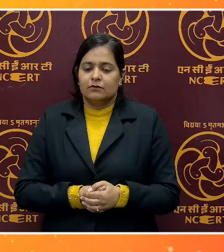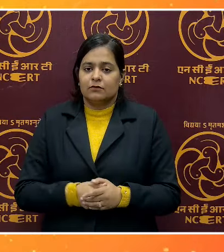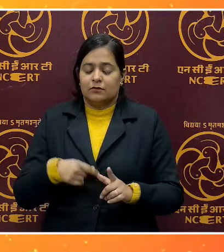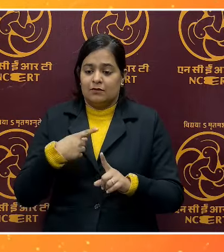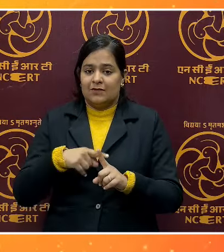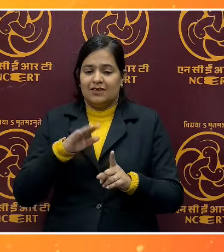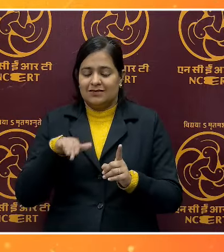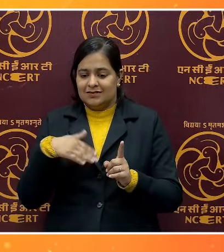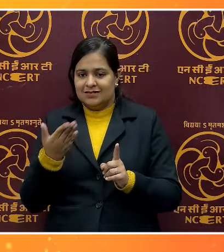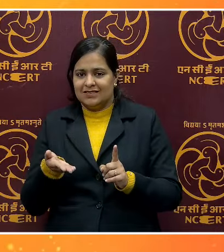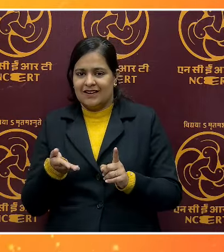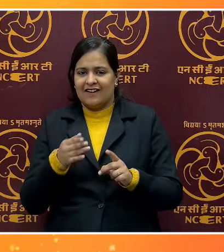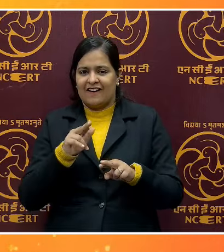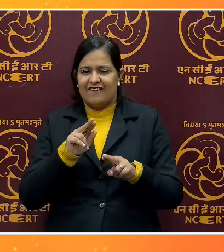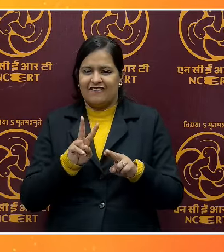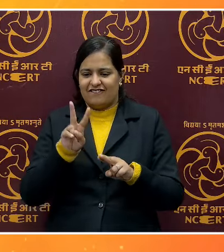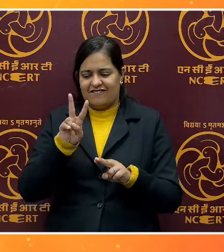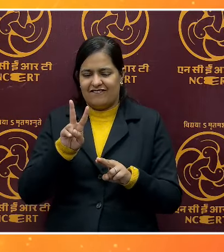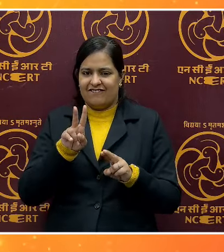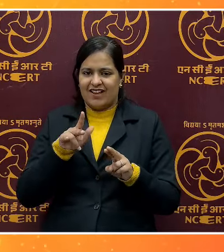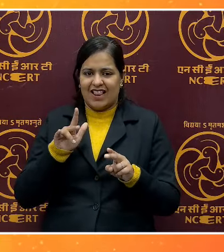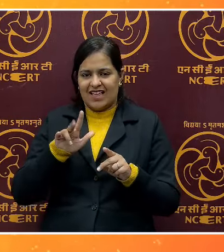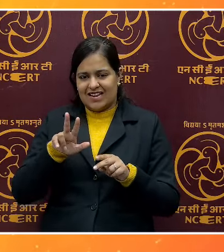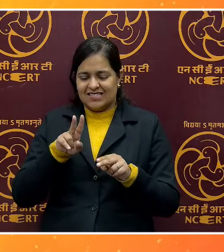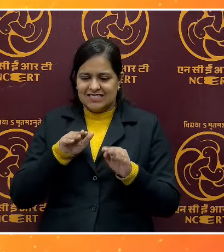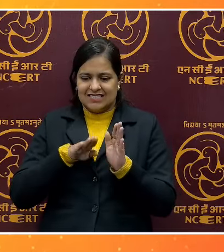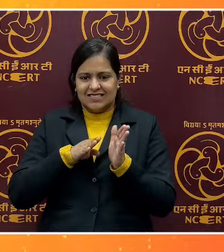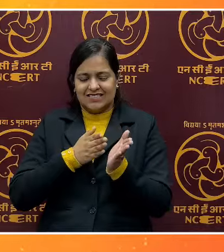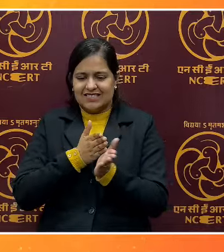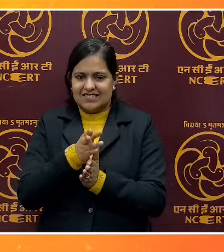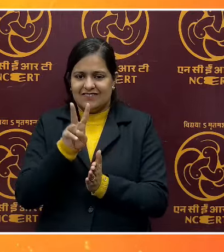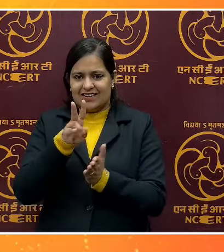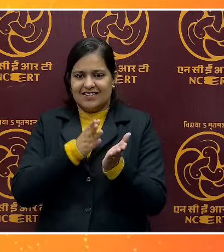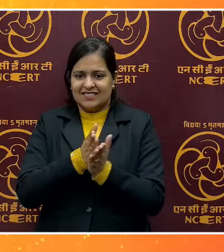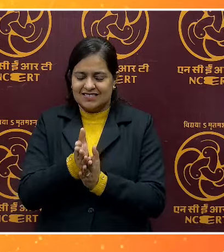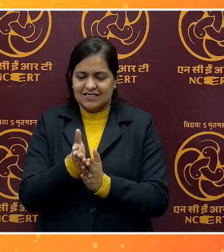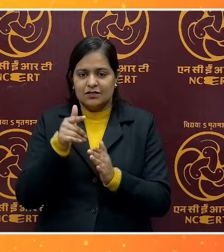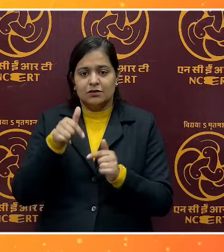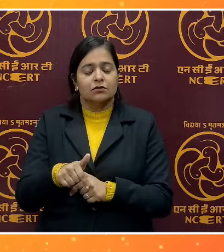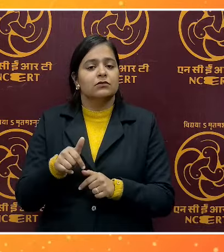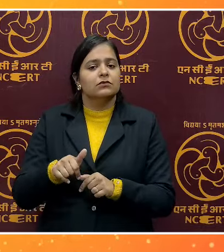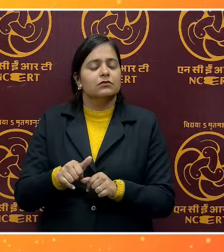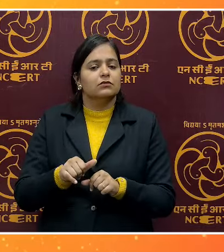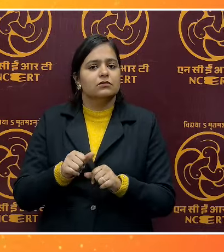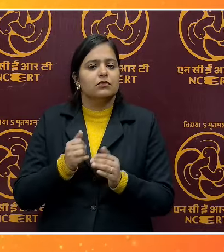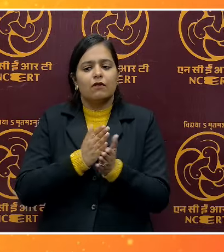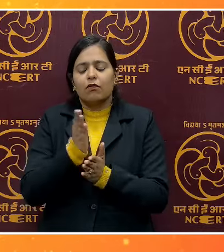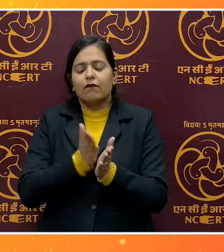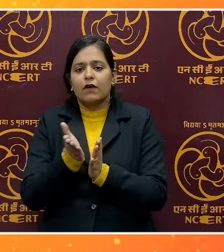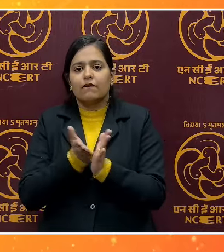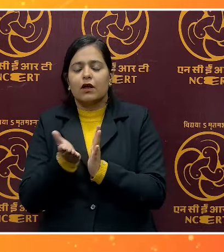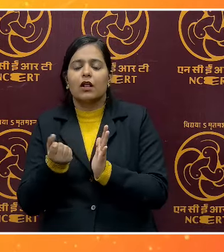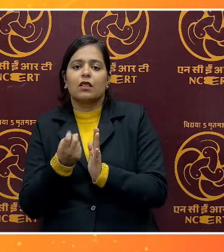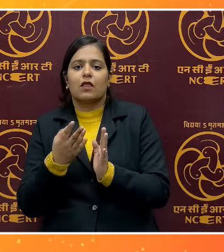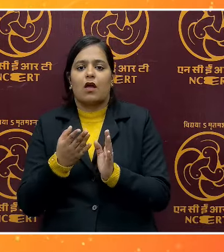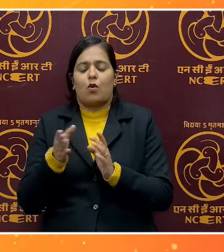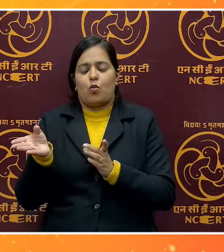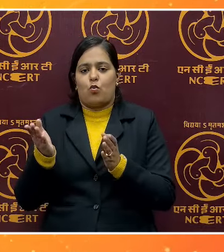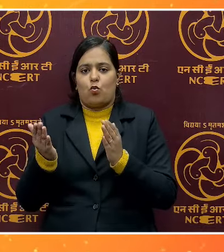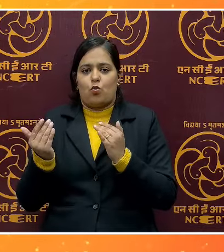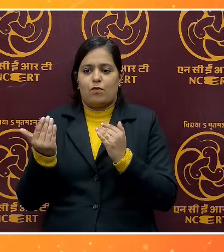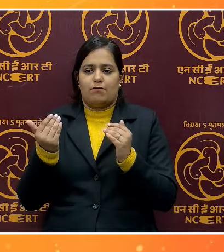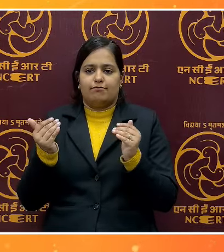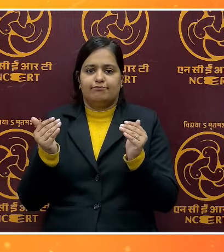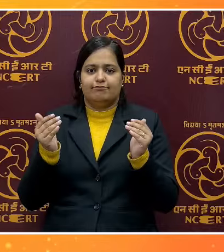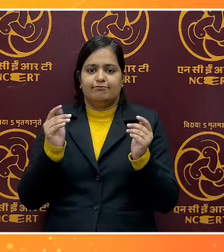the valency in the coordination sphere, it means that how many kind of coordination number or